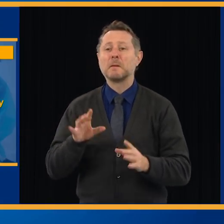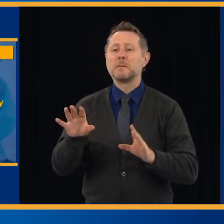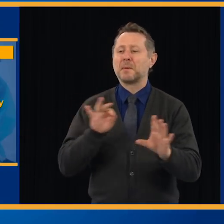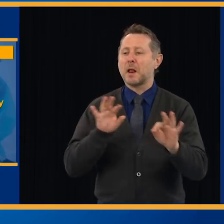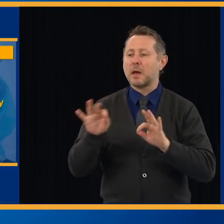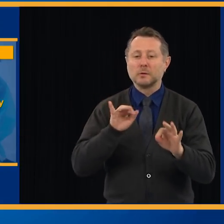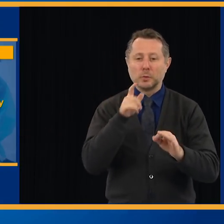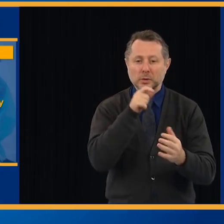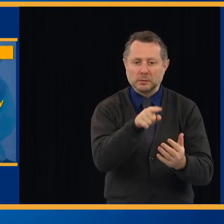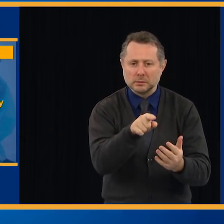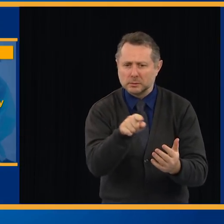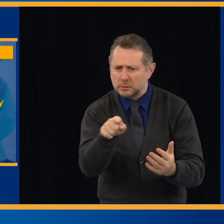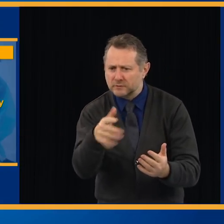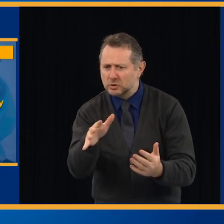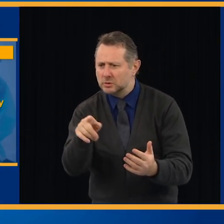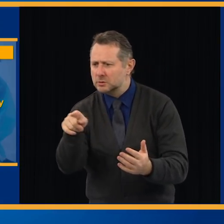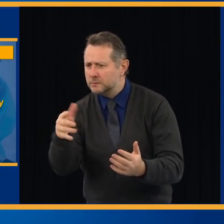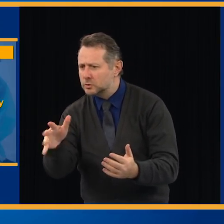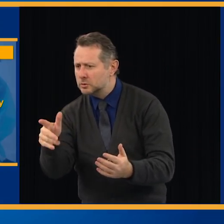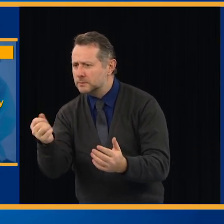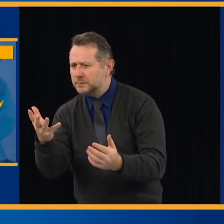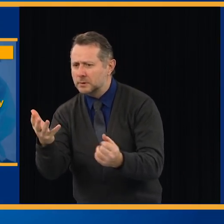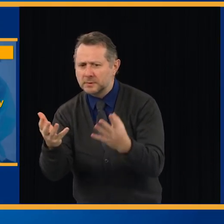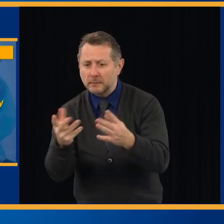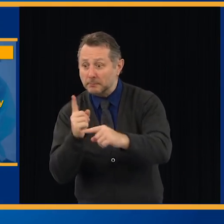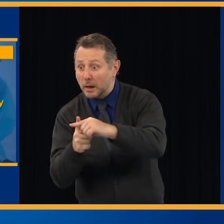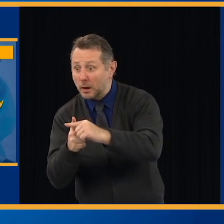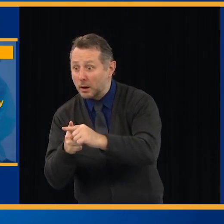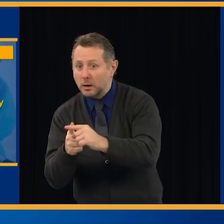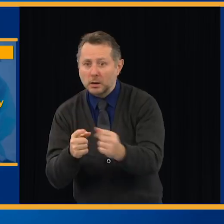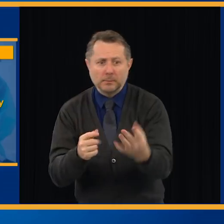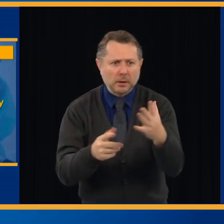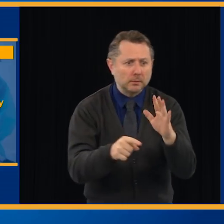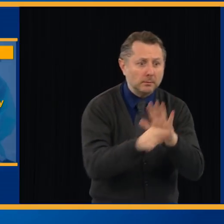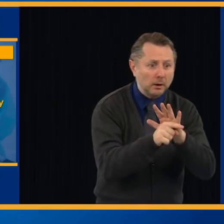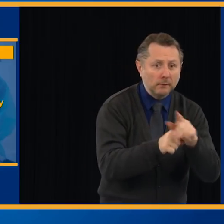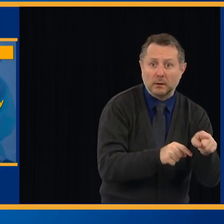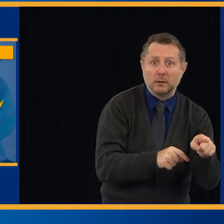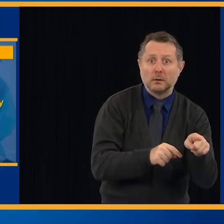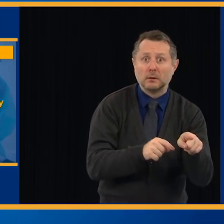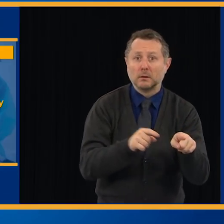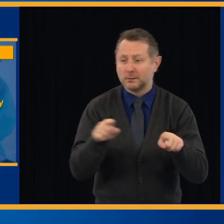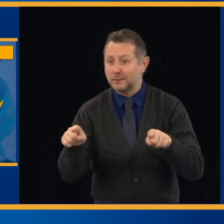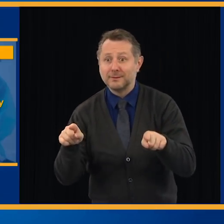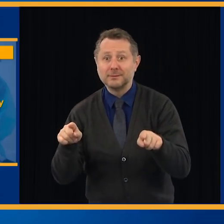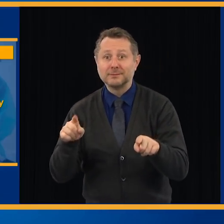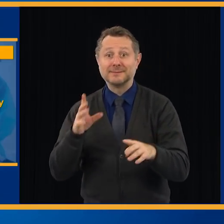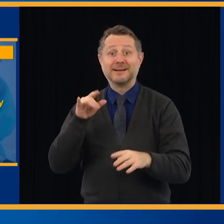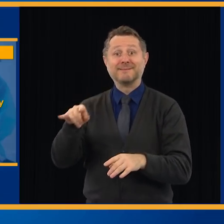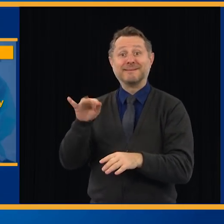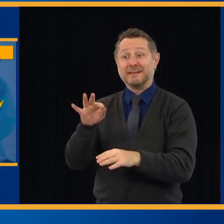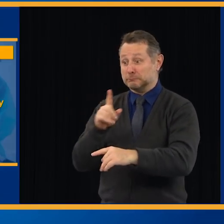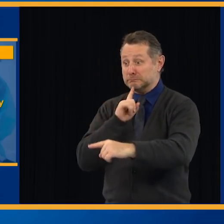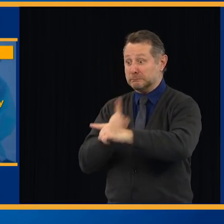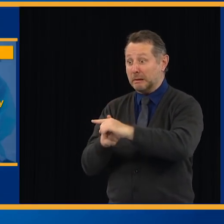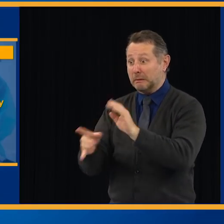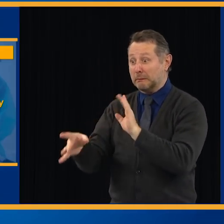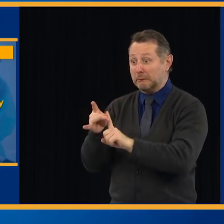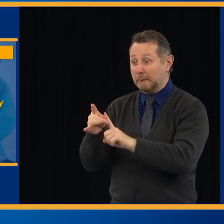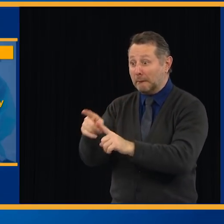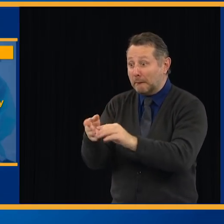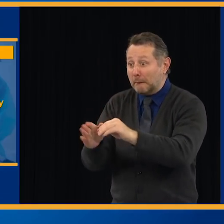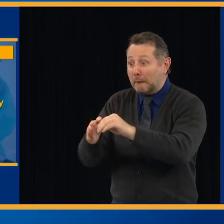are positive, how many people are negative. You see the positives start to increase through your